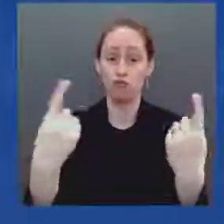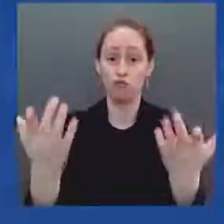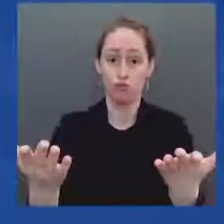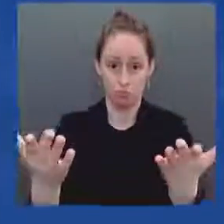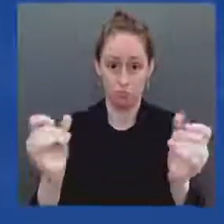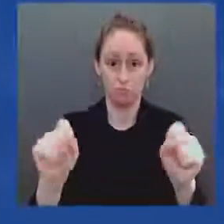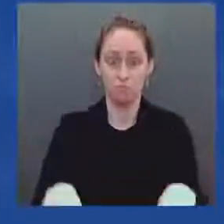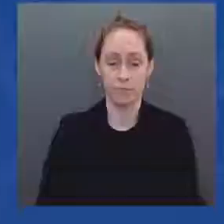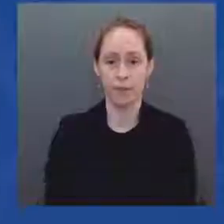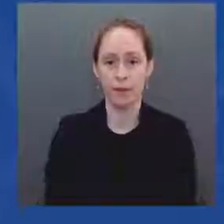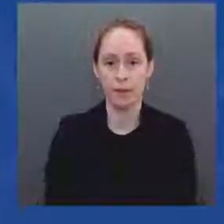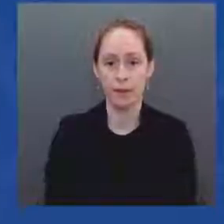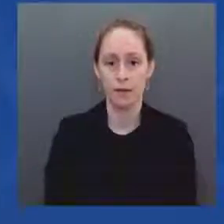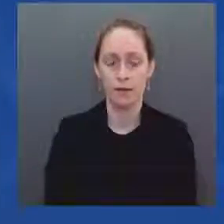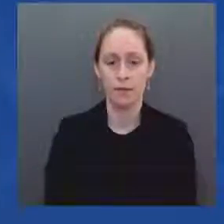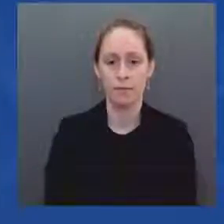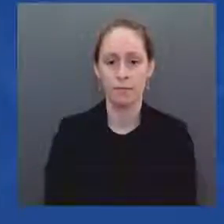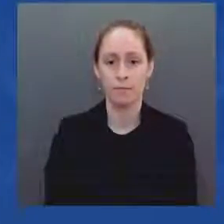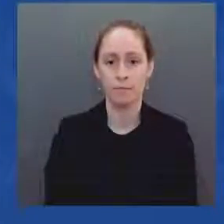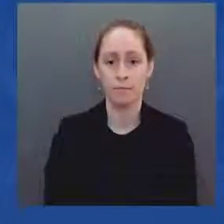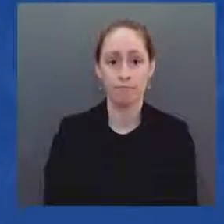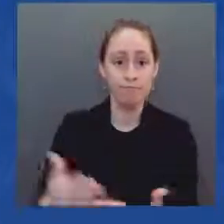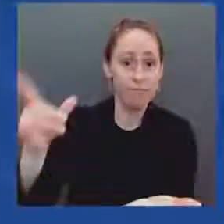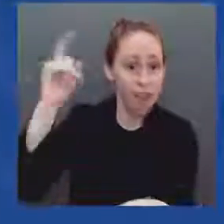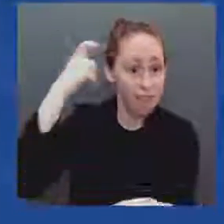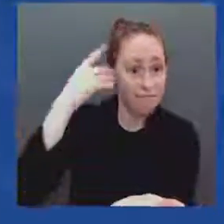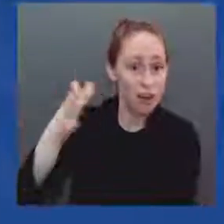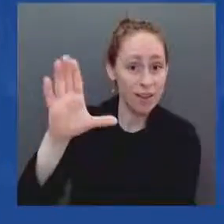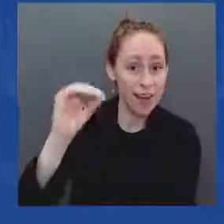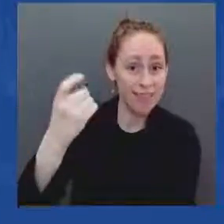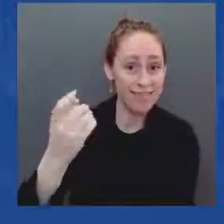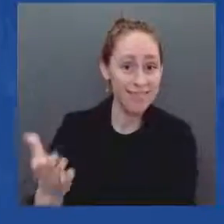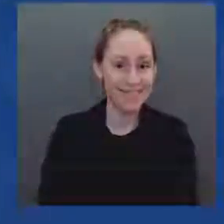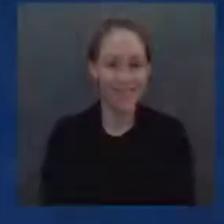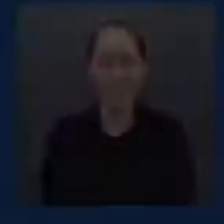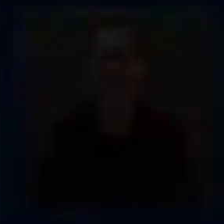Great, I think we'll have Supreme Court candidates? Thank you And guys. how long is your Thank you shortlist? guys.